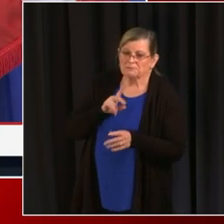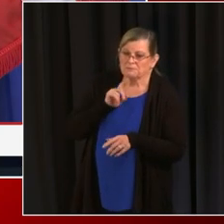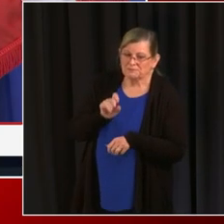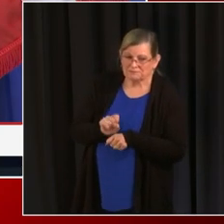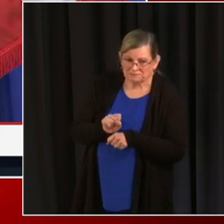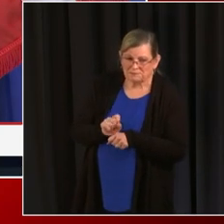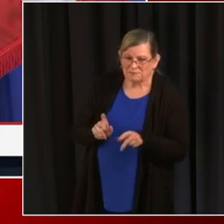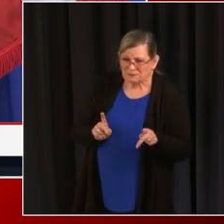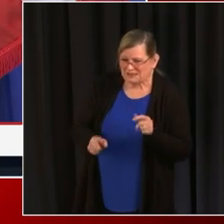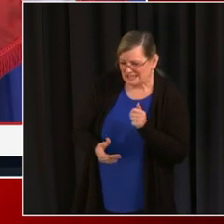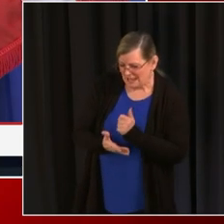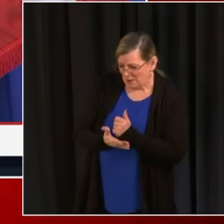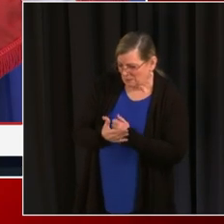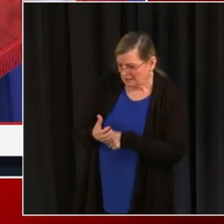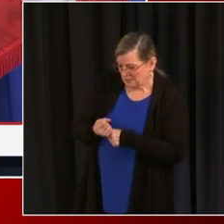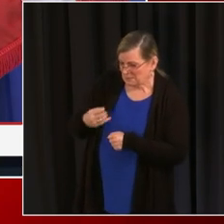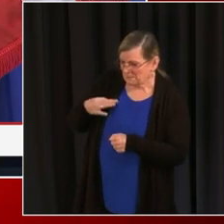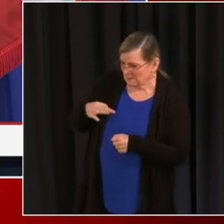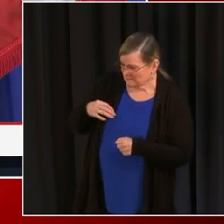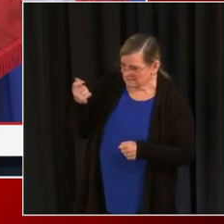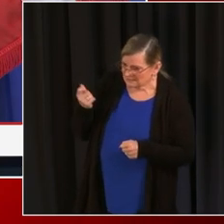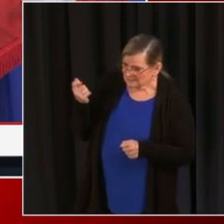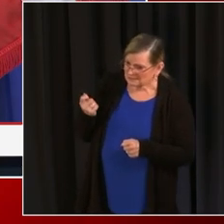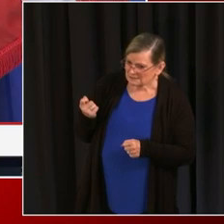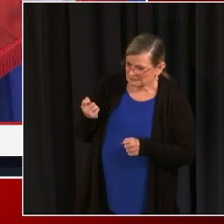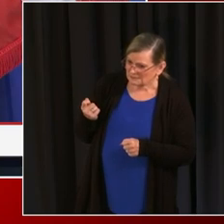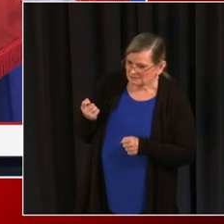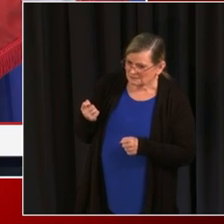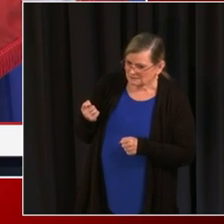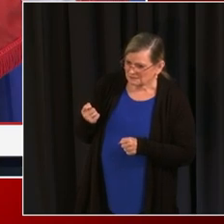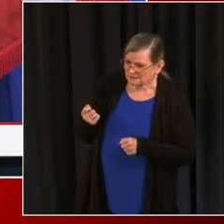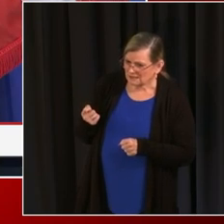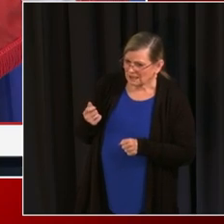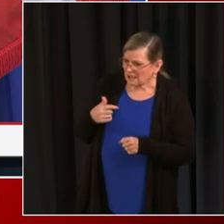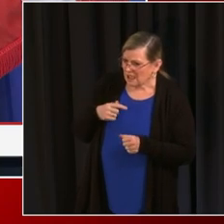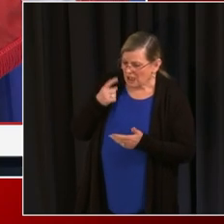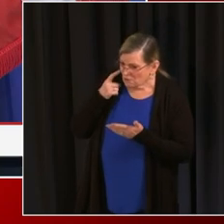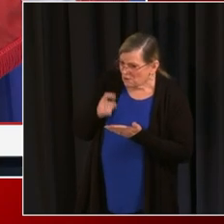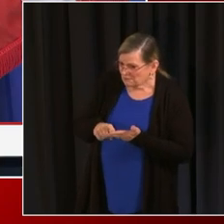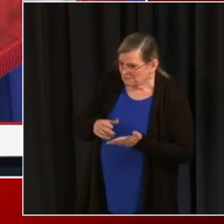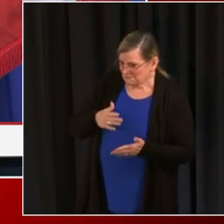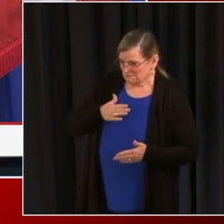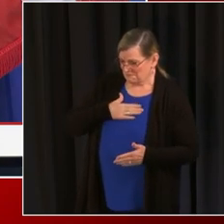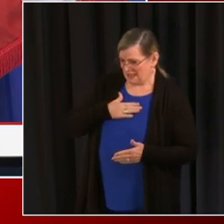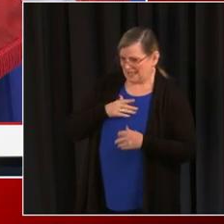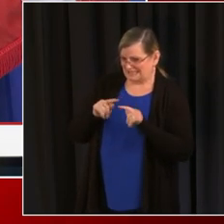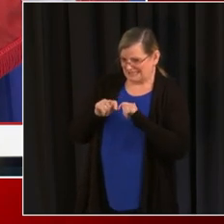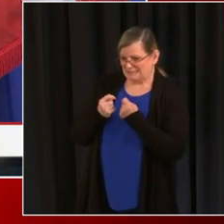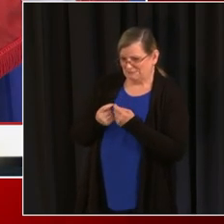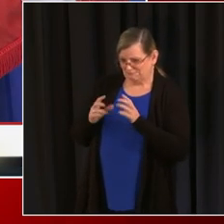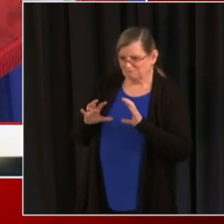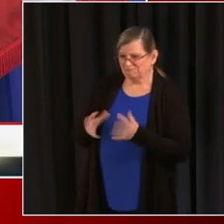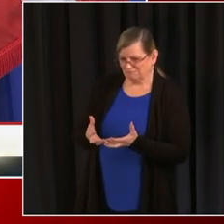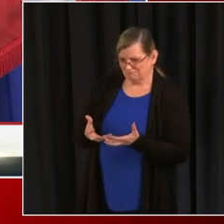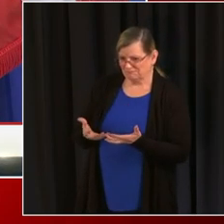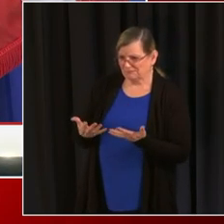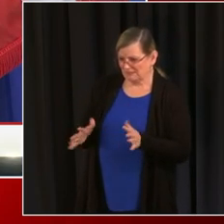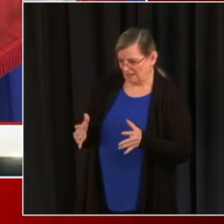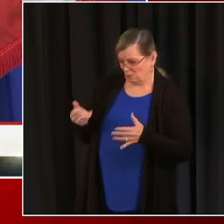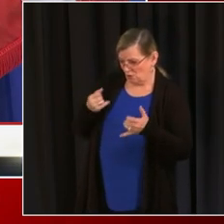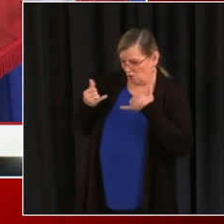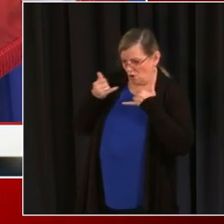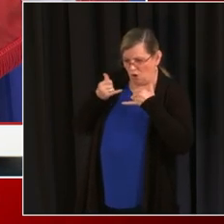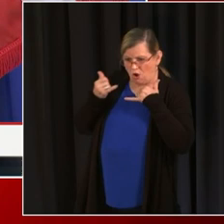need help. They need the benefits that they're entitled to. And I recognize that my team, who's taking calls,